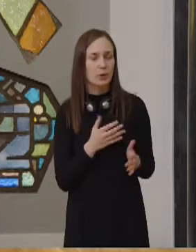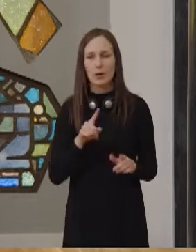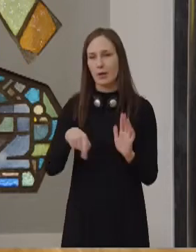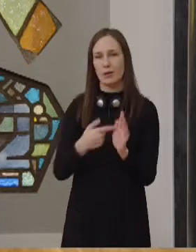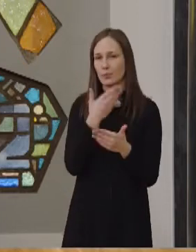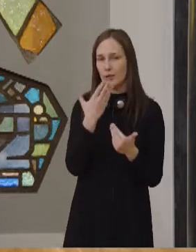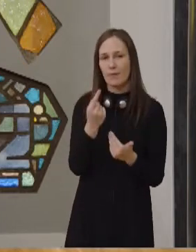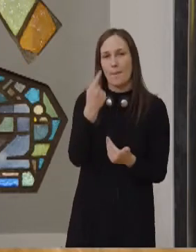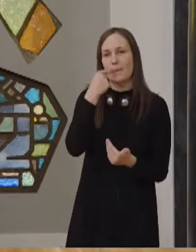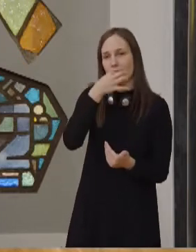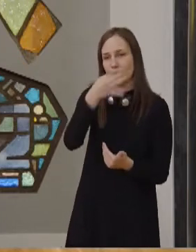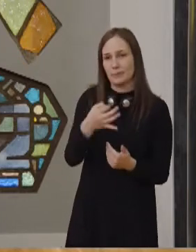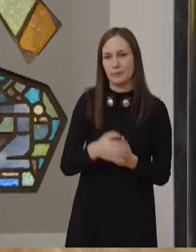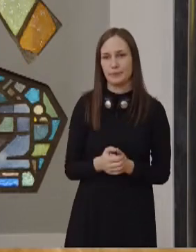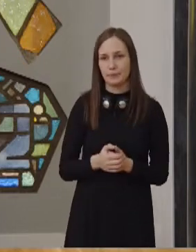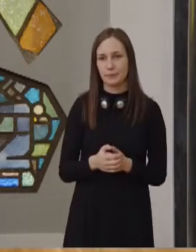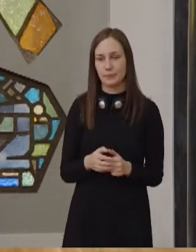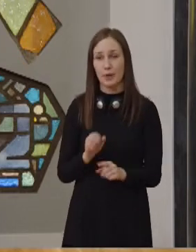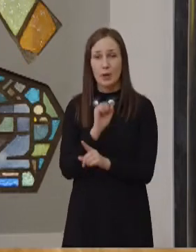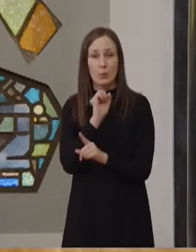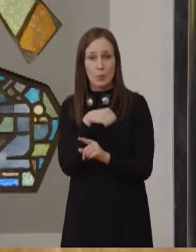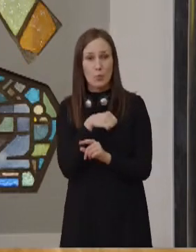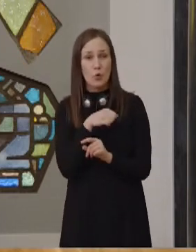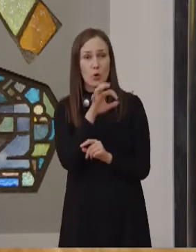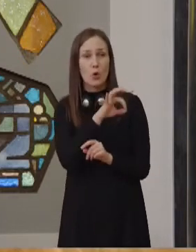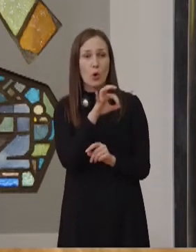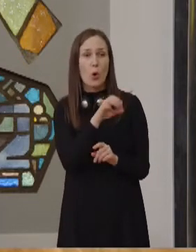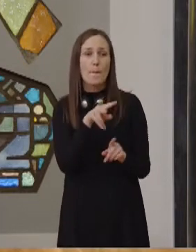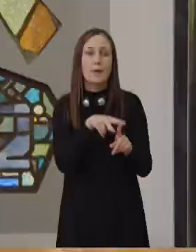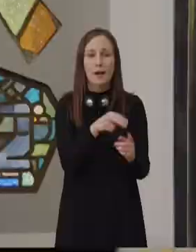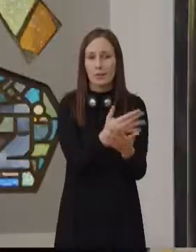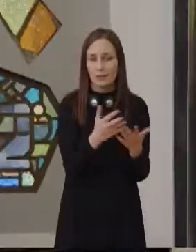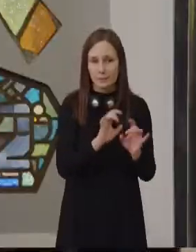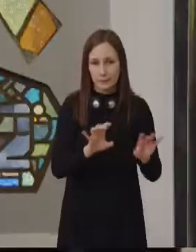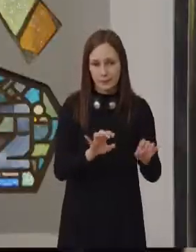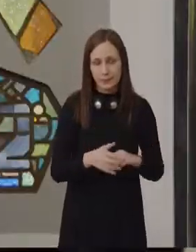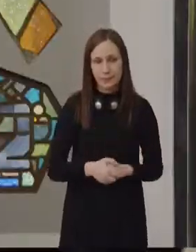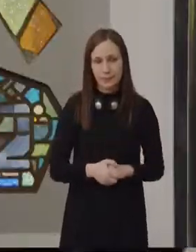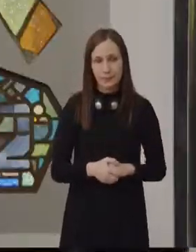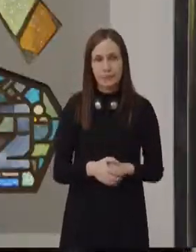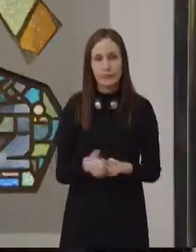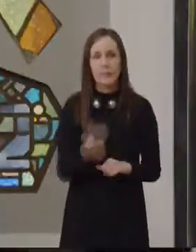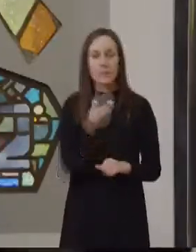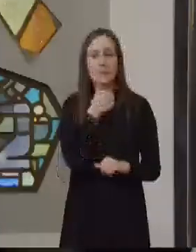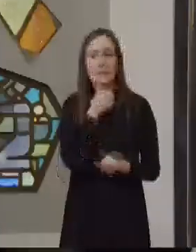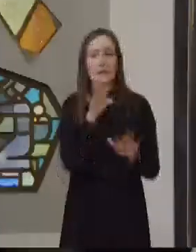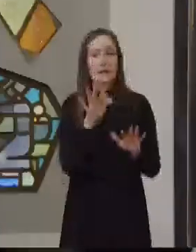have the law. So this was my remark about a family. Now about some practical